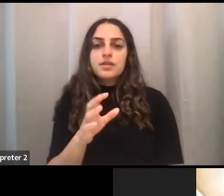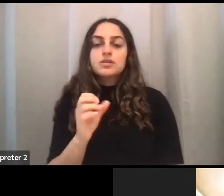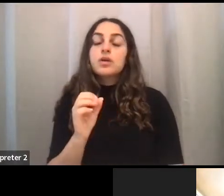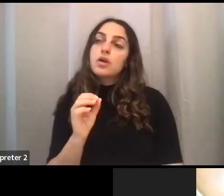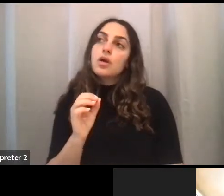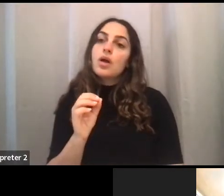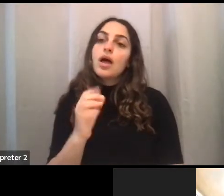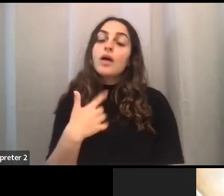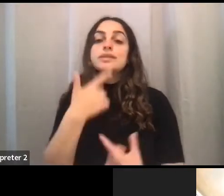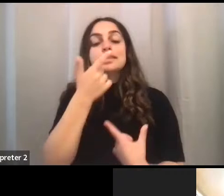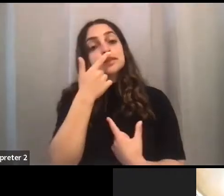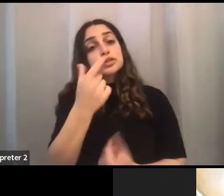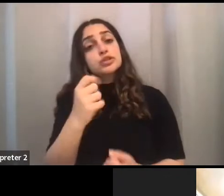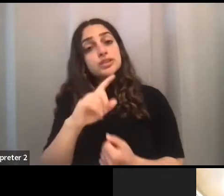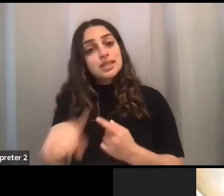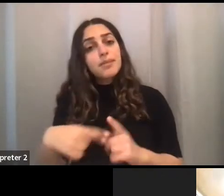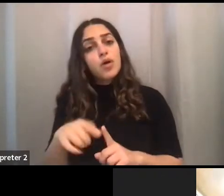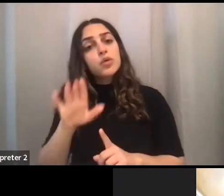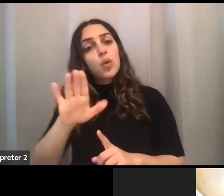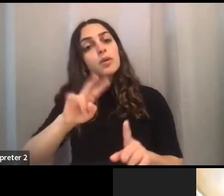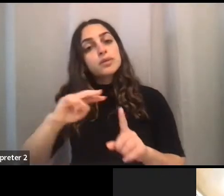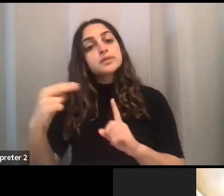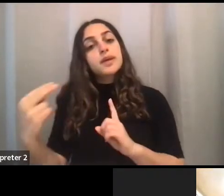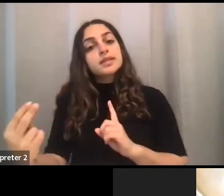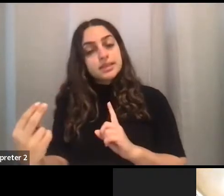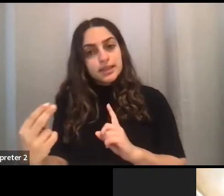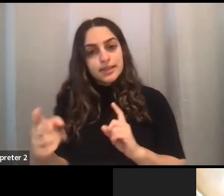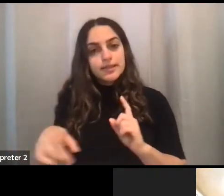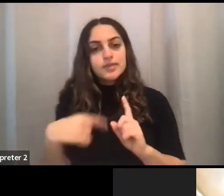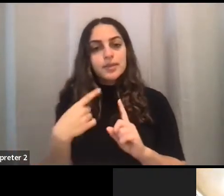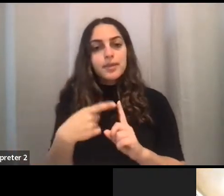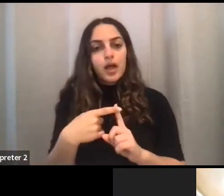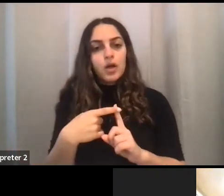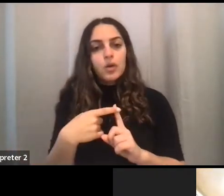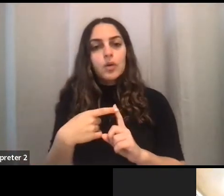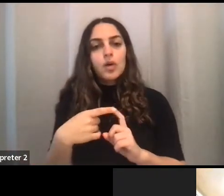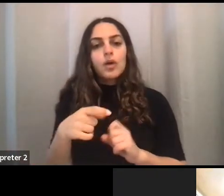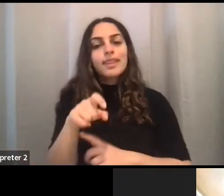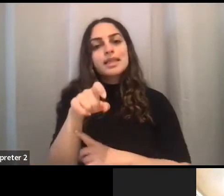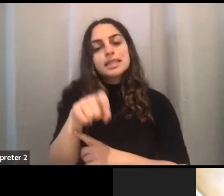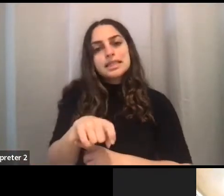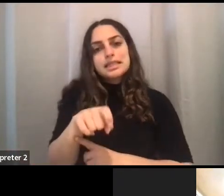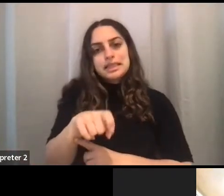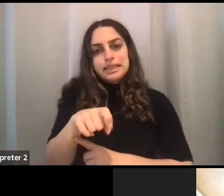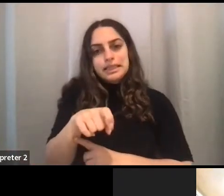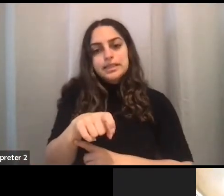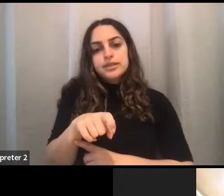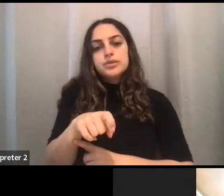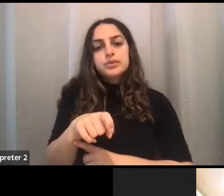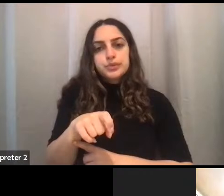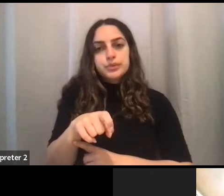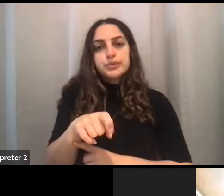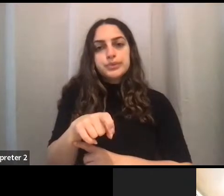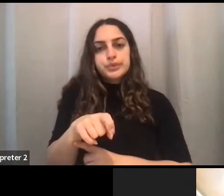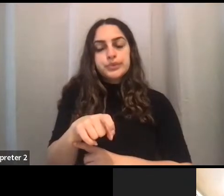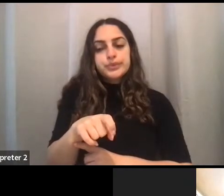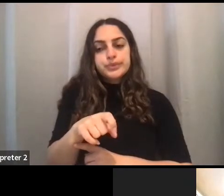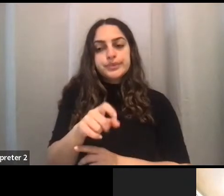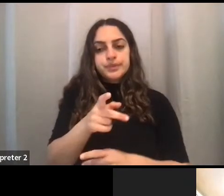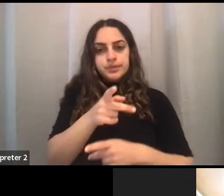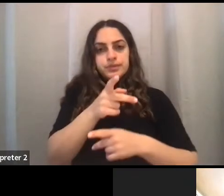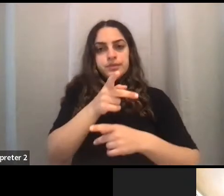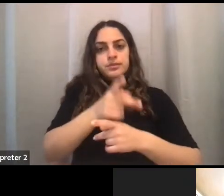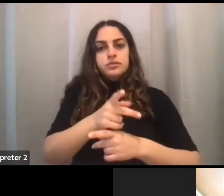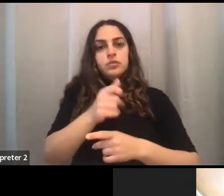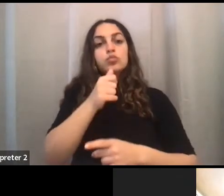interested about your perspective um about the need to retain particularly women when